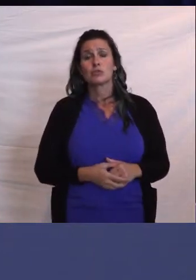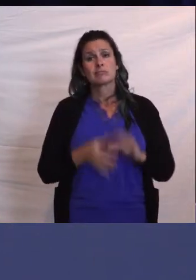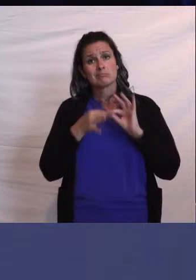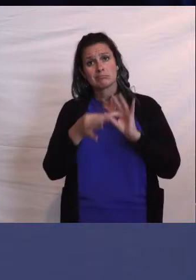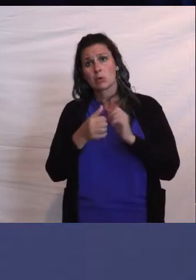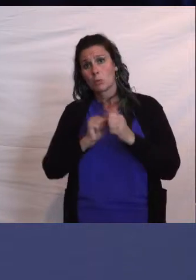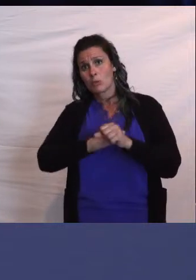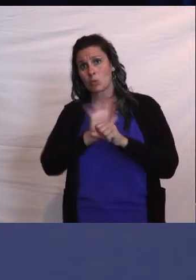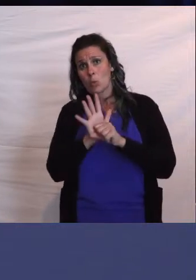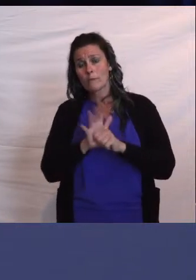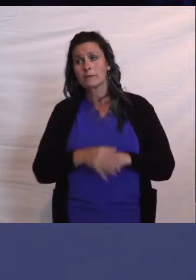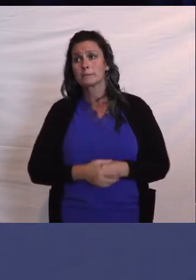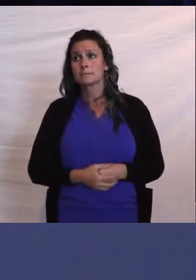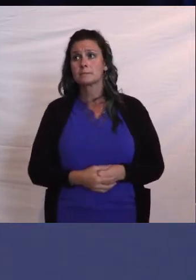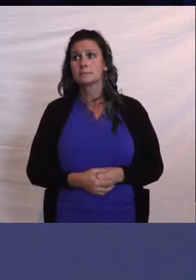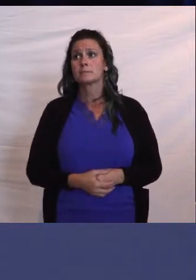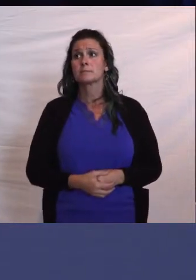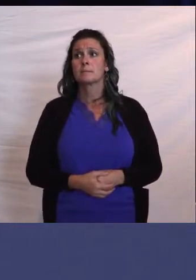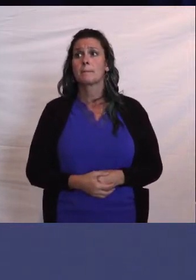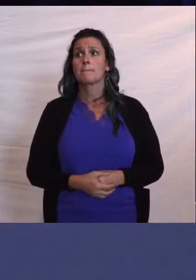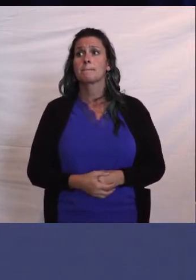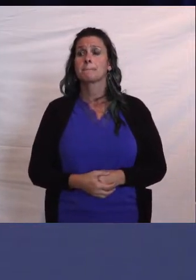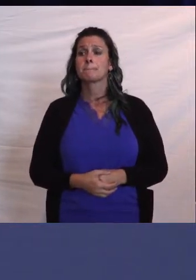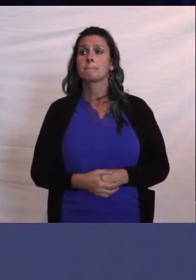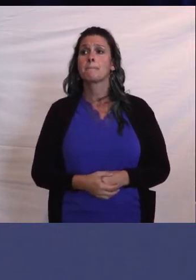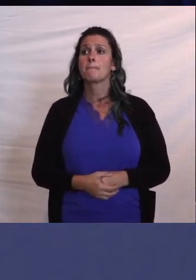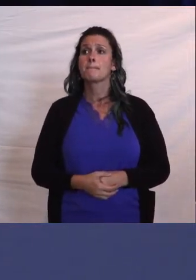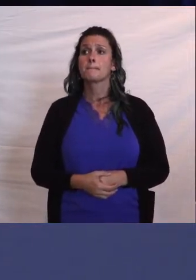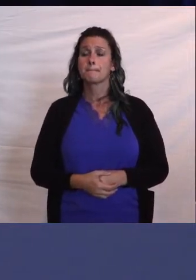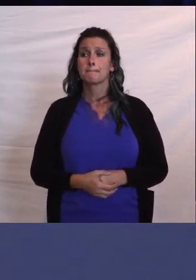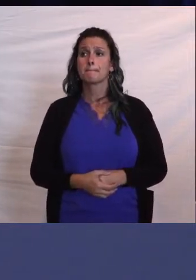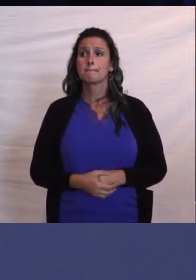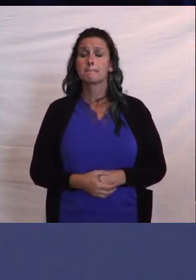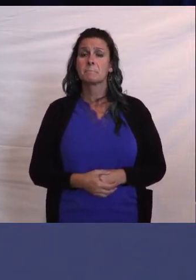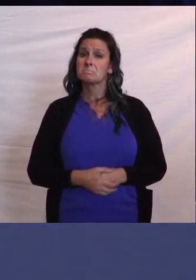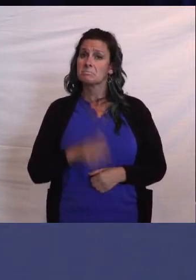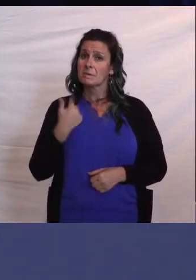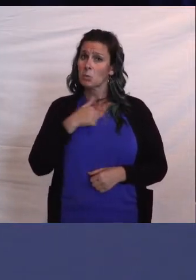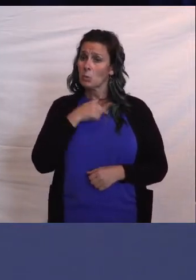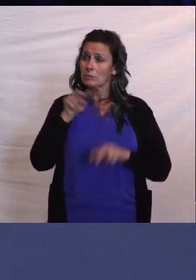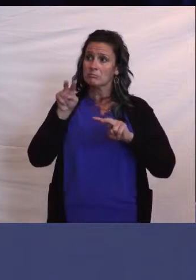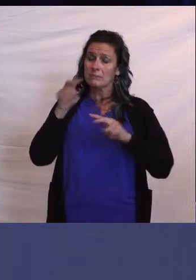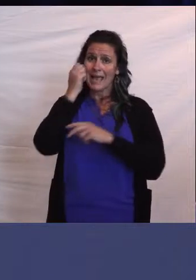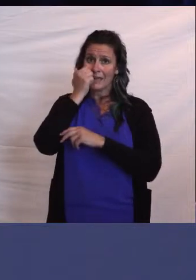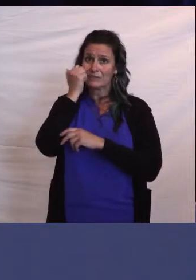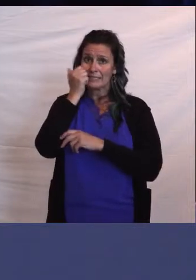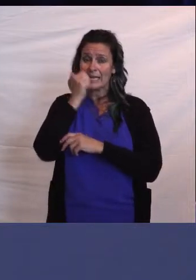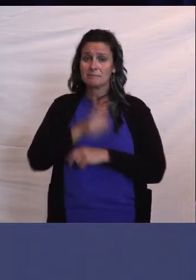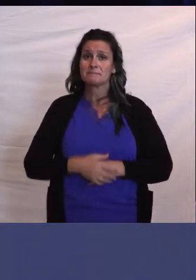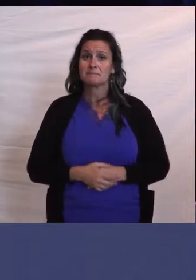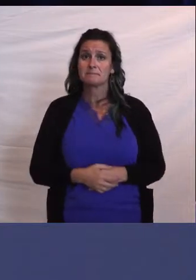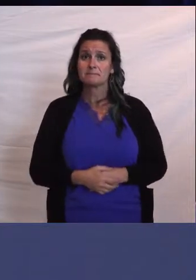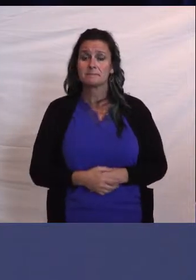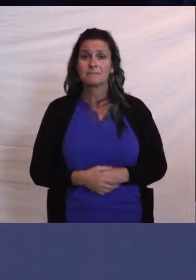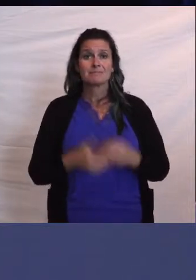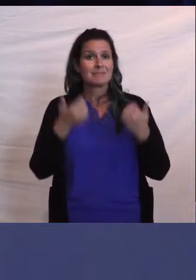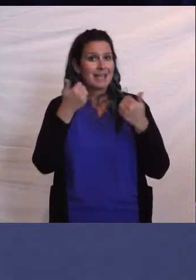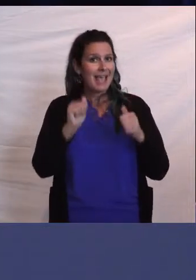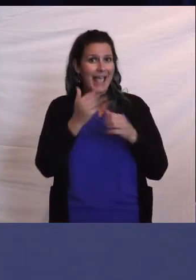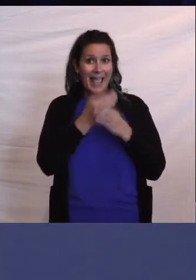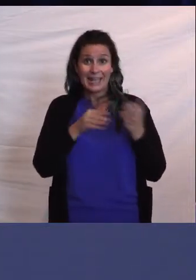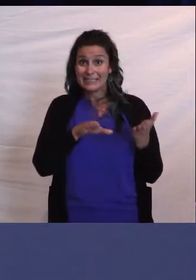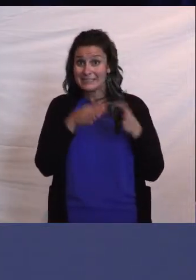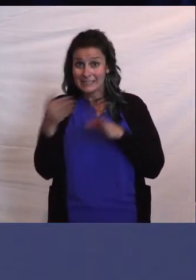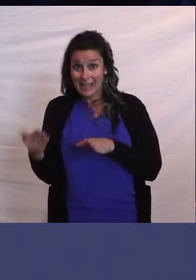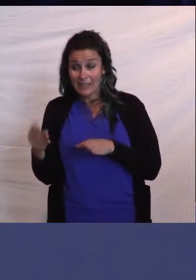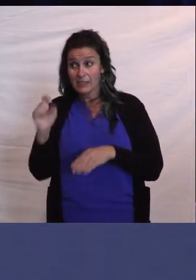COVID in the state. So that's something we look at every day. Any death, as